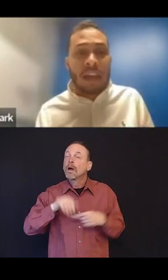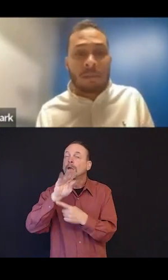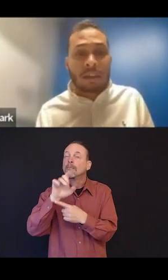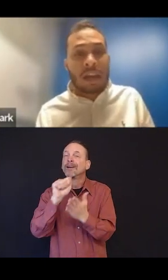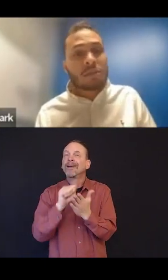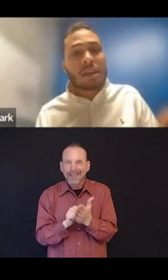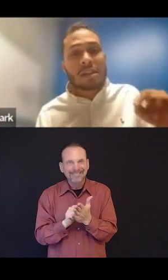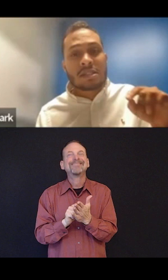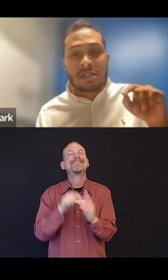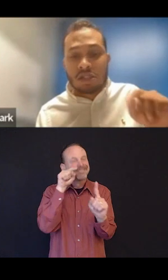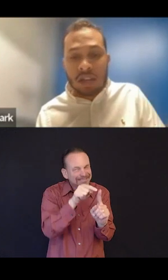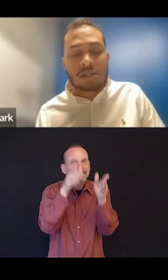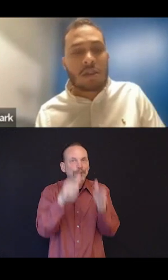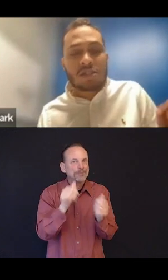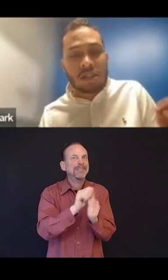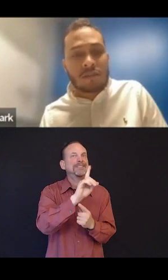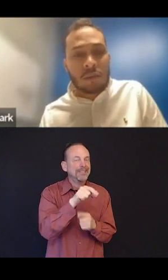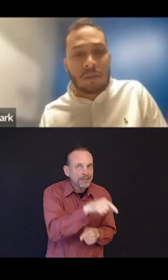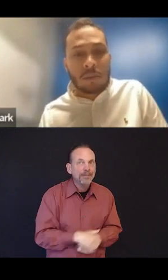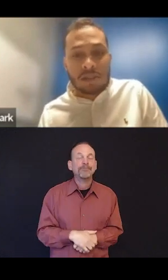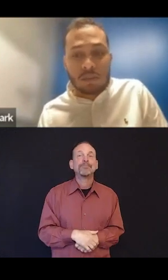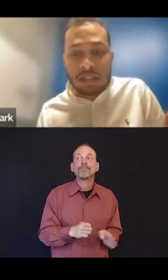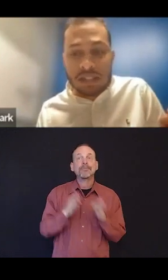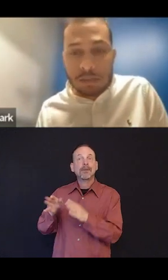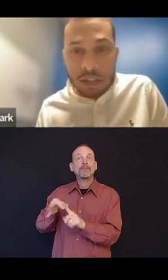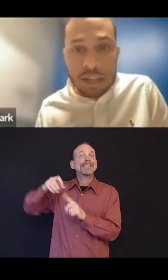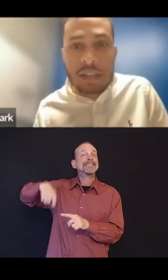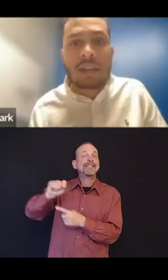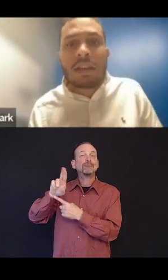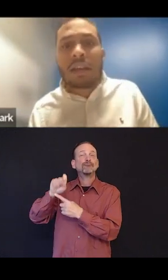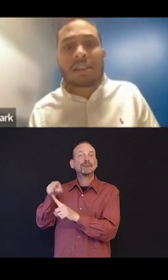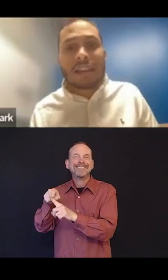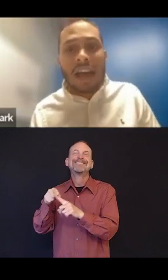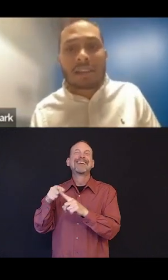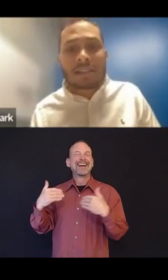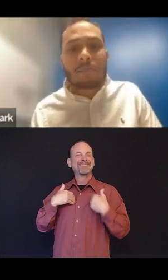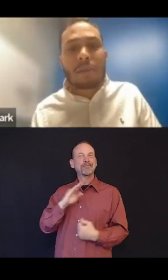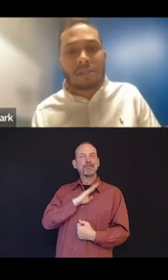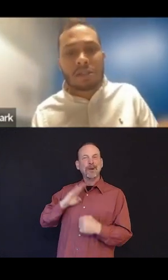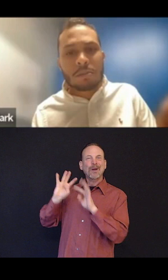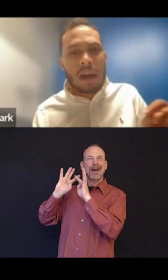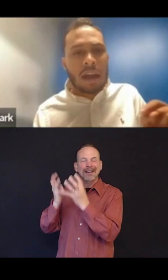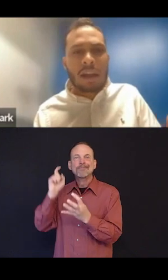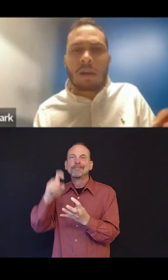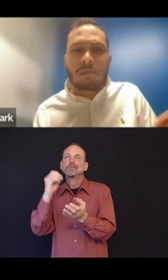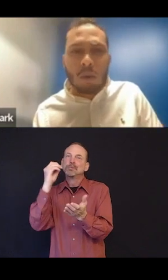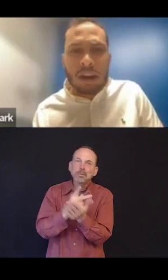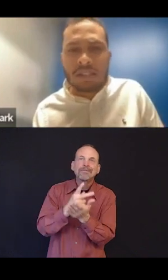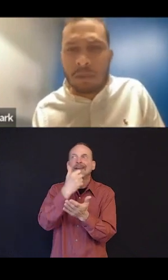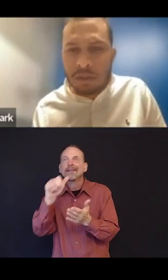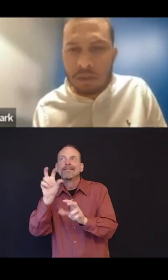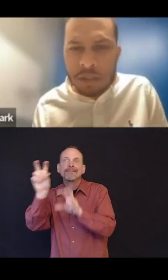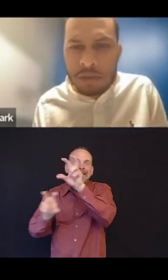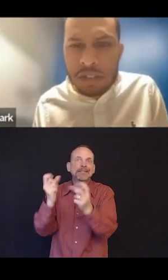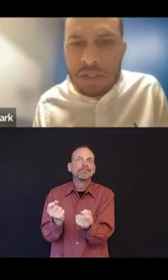ownership of the ABLE account is just for the person with the disability. It is not administered by a board